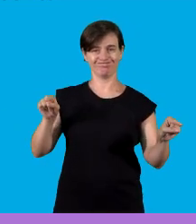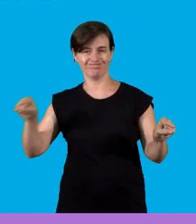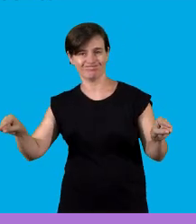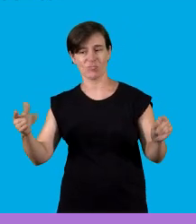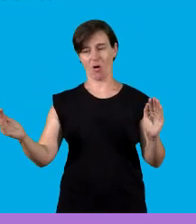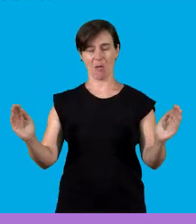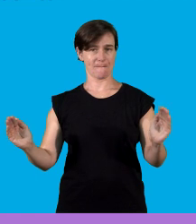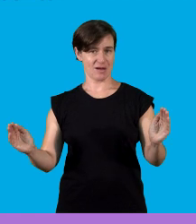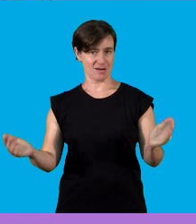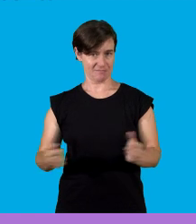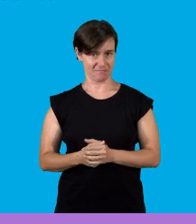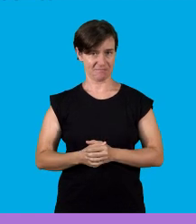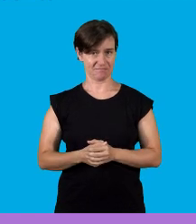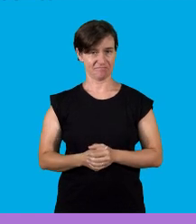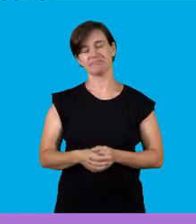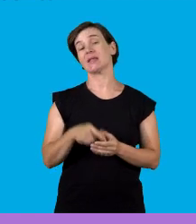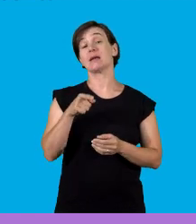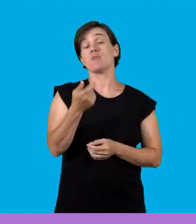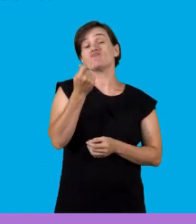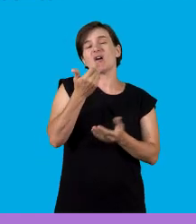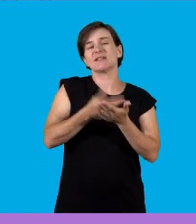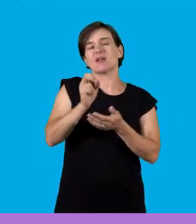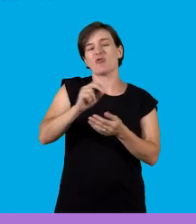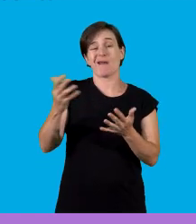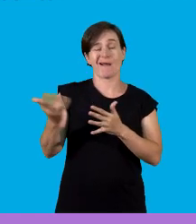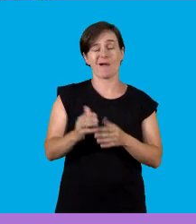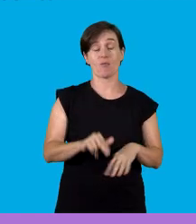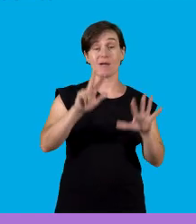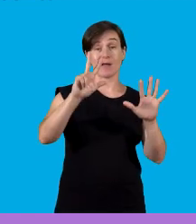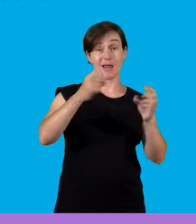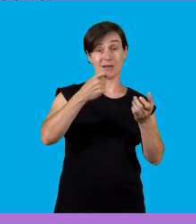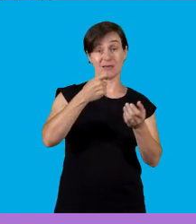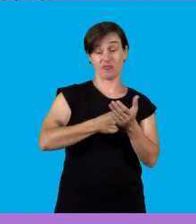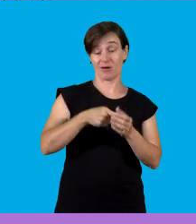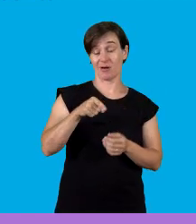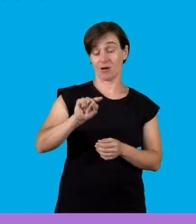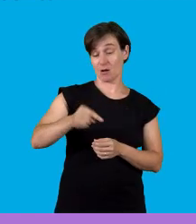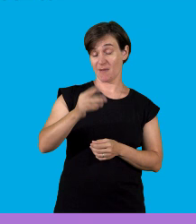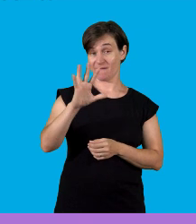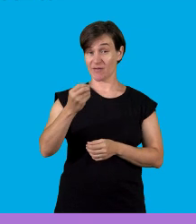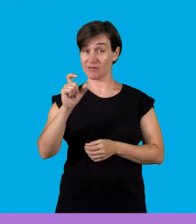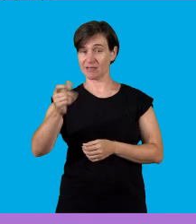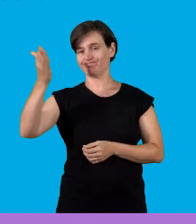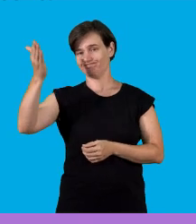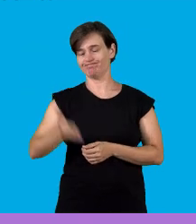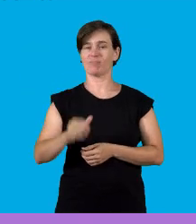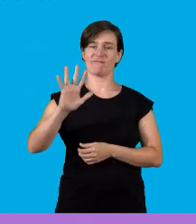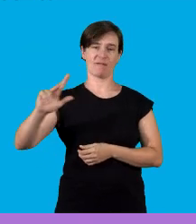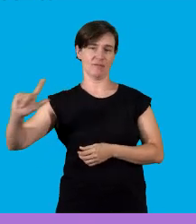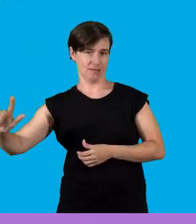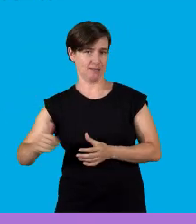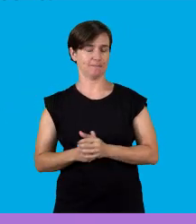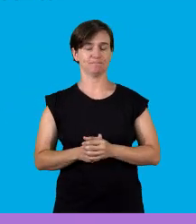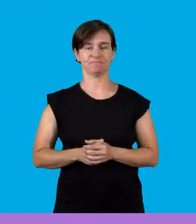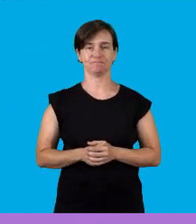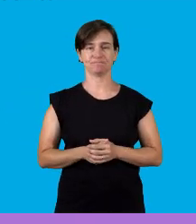the two quantities we refer to. Then the price can be written as 80 Rand 50 per 5 liters.